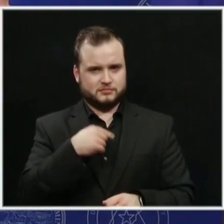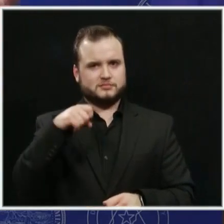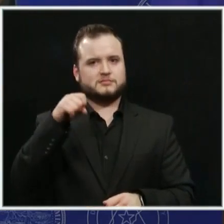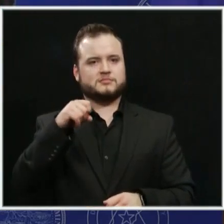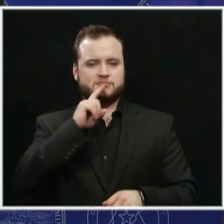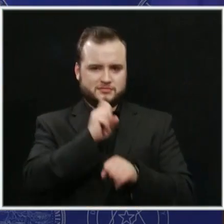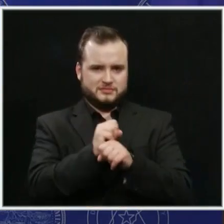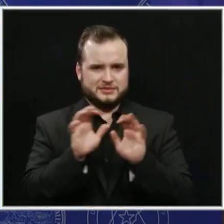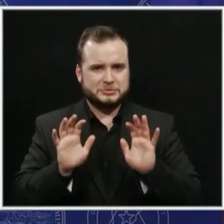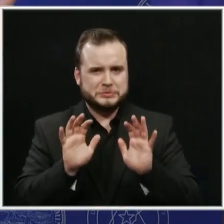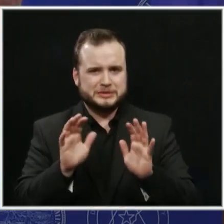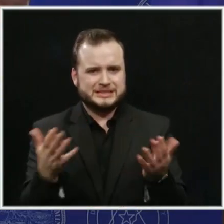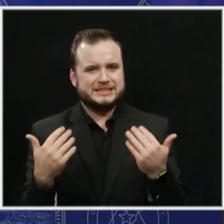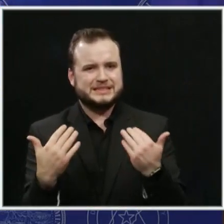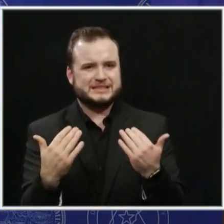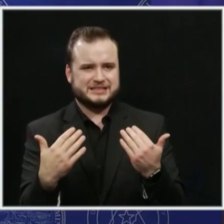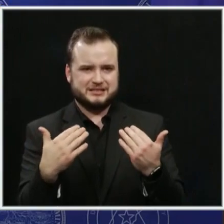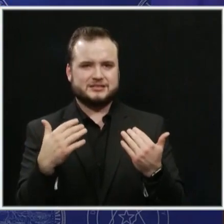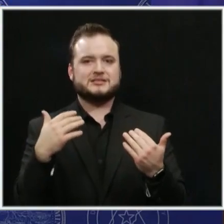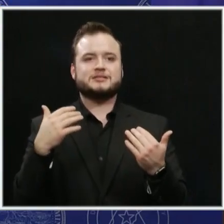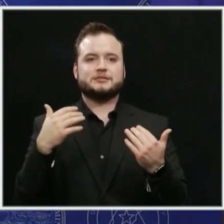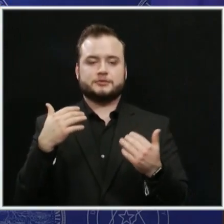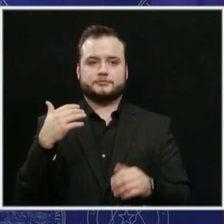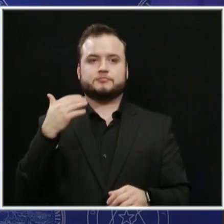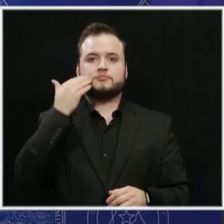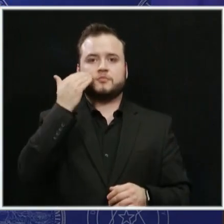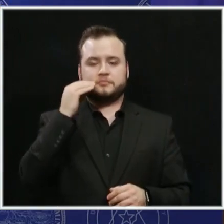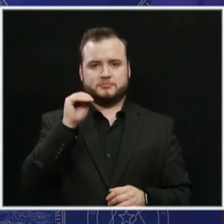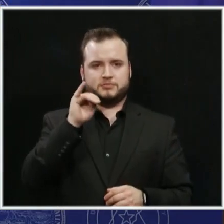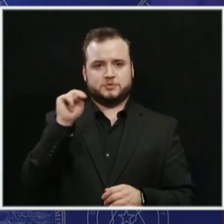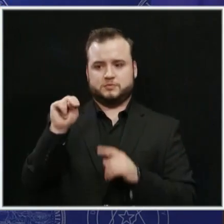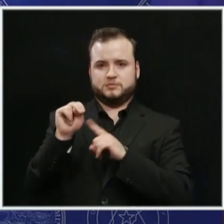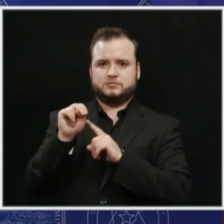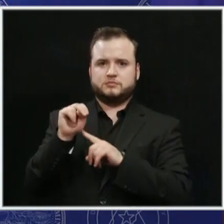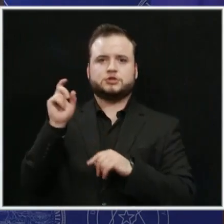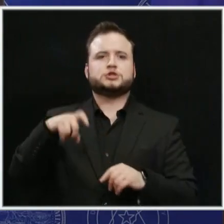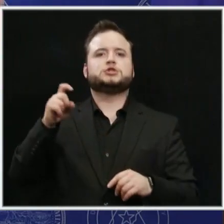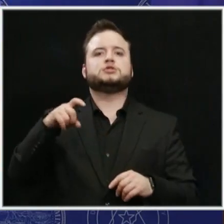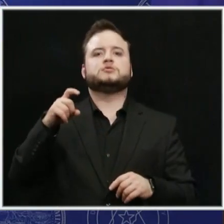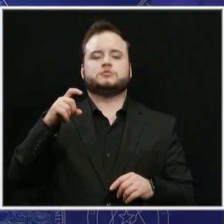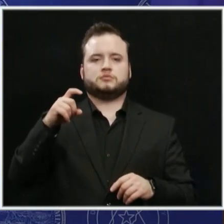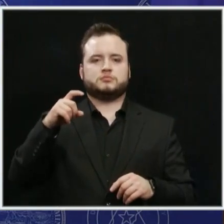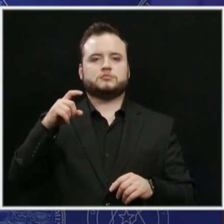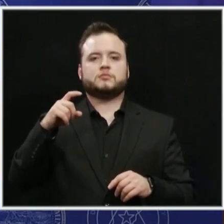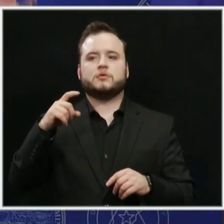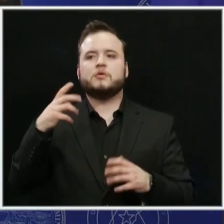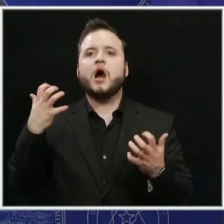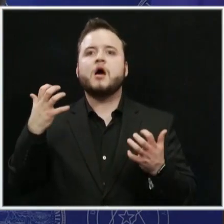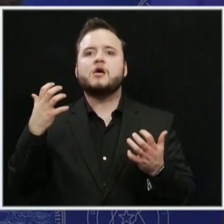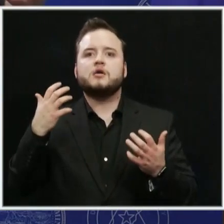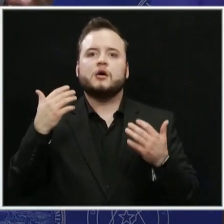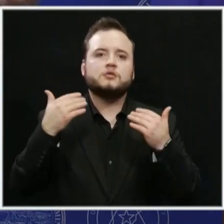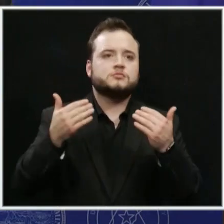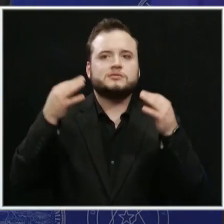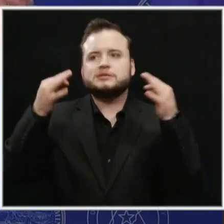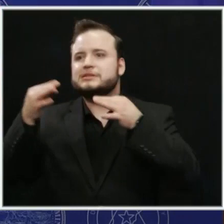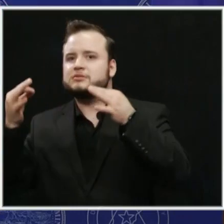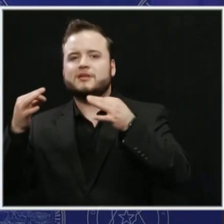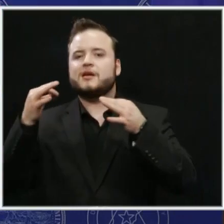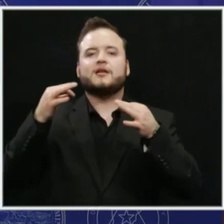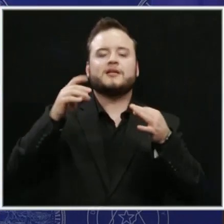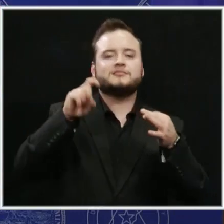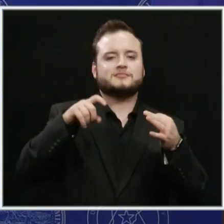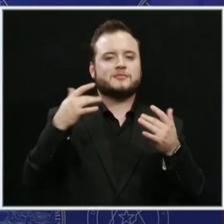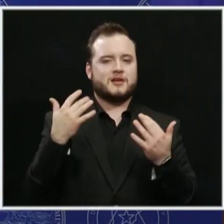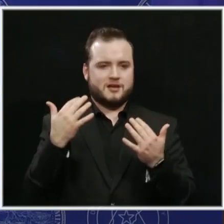are robust discussions happen, that it is not a decision is made and there aren't ideas going back and forth. This is one where there's a lot